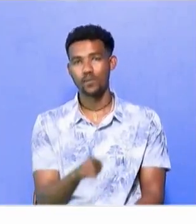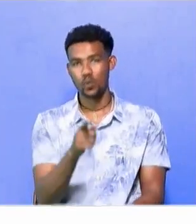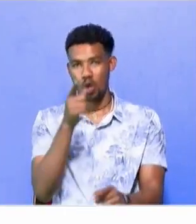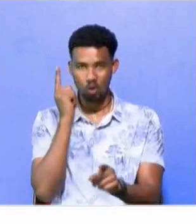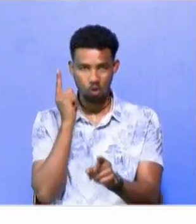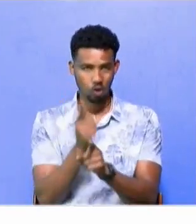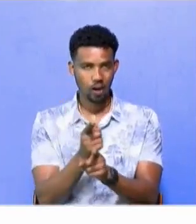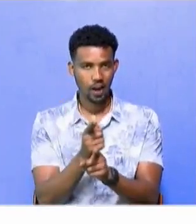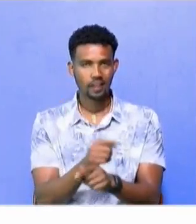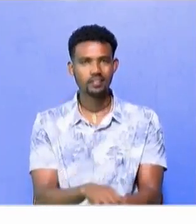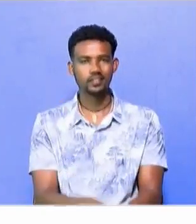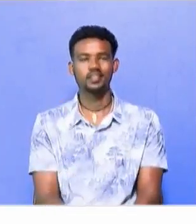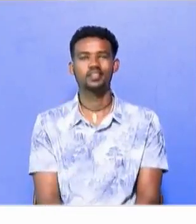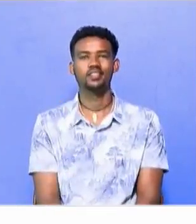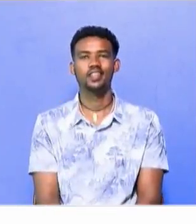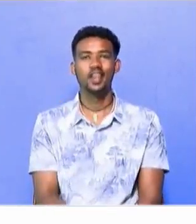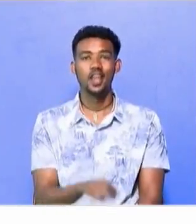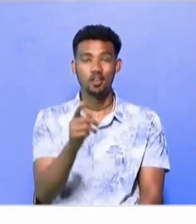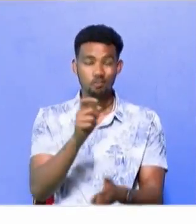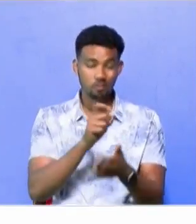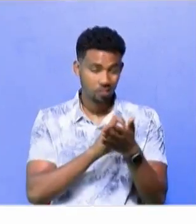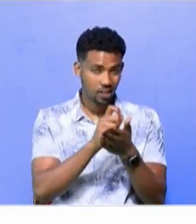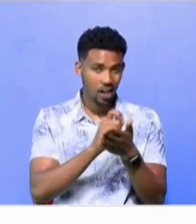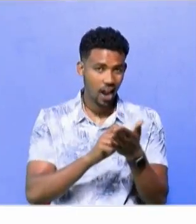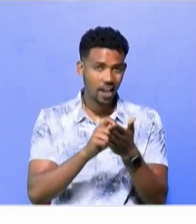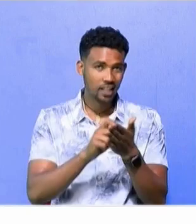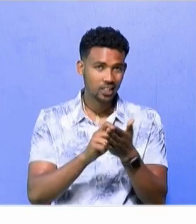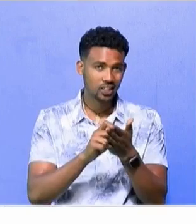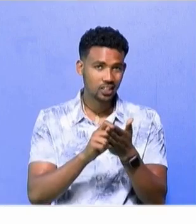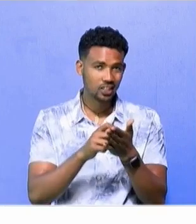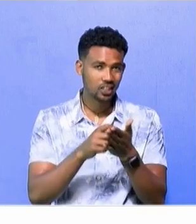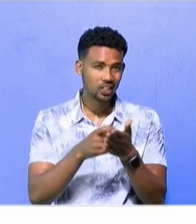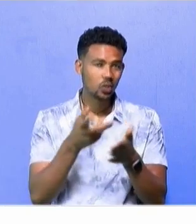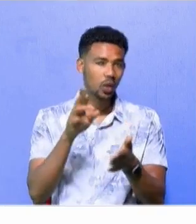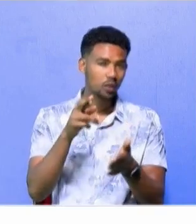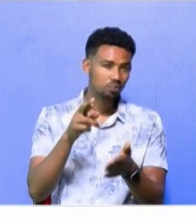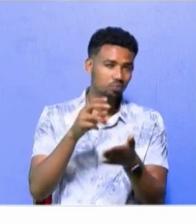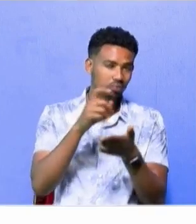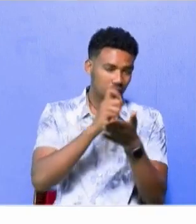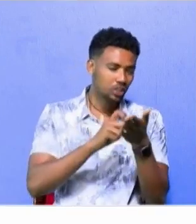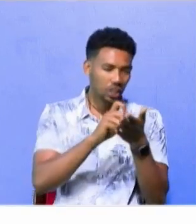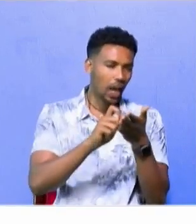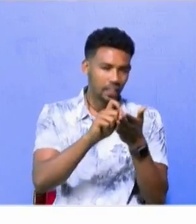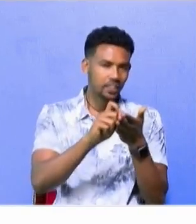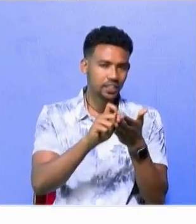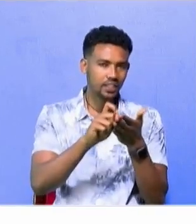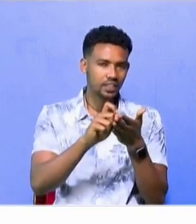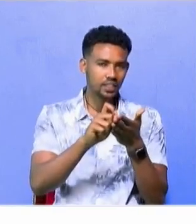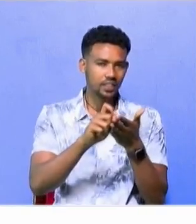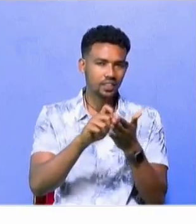you are correct. If you write also write,